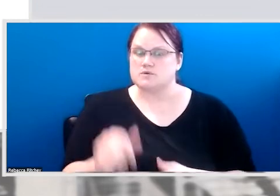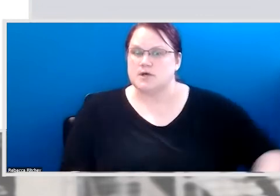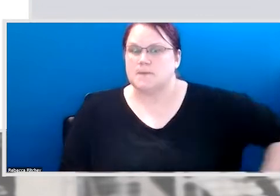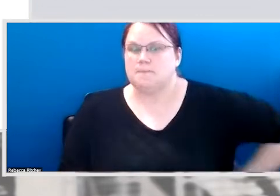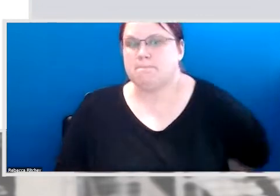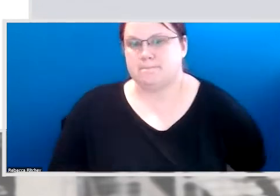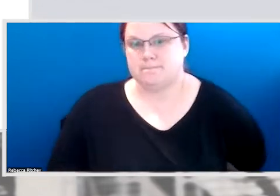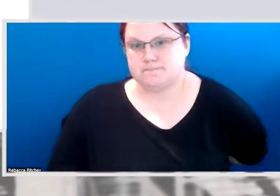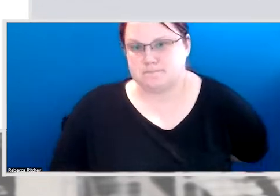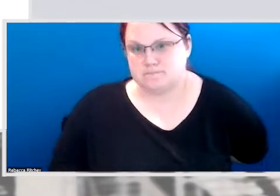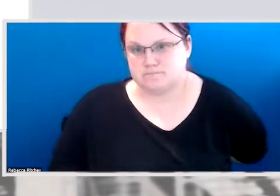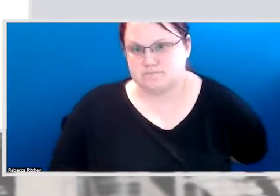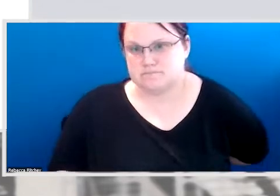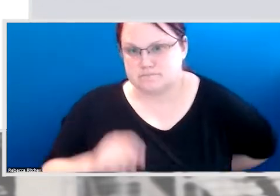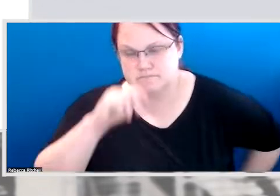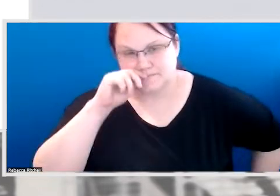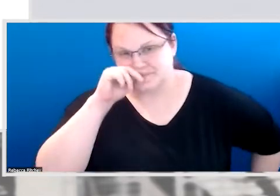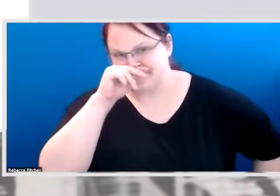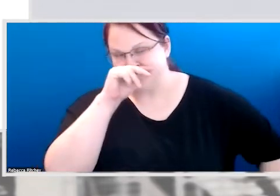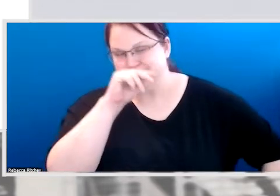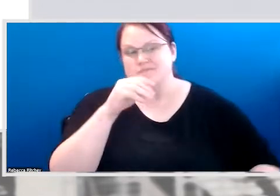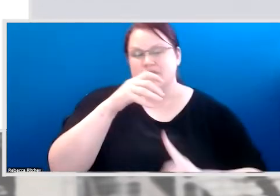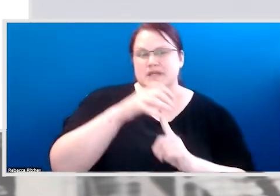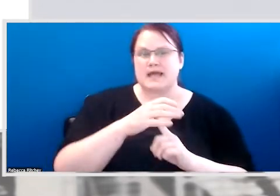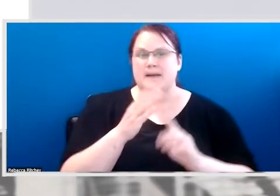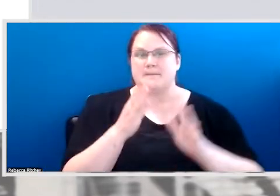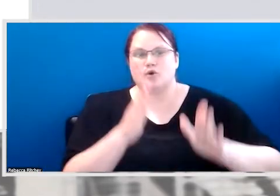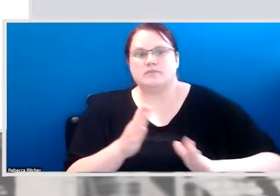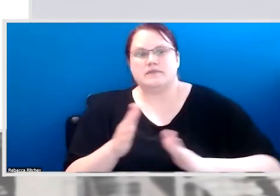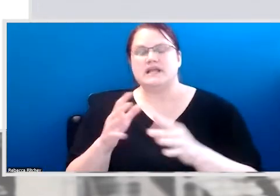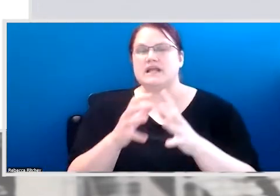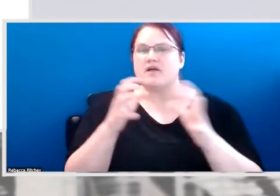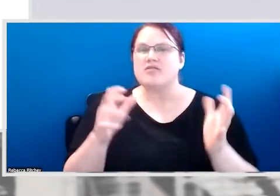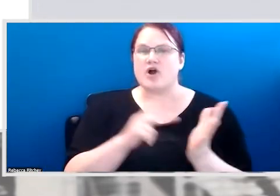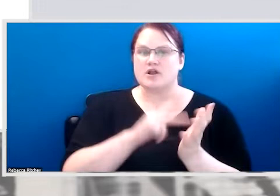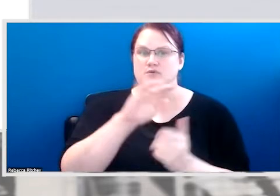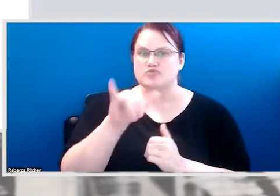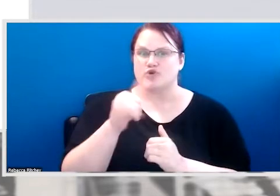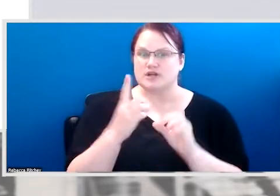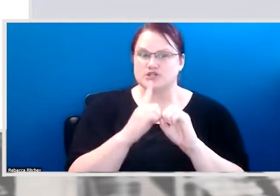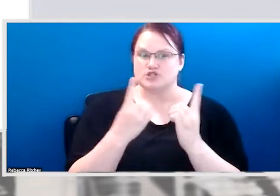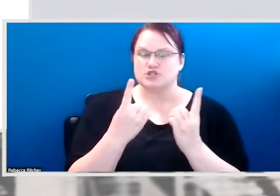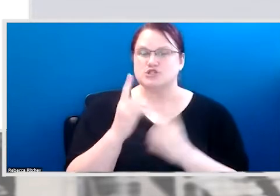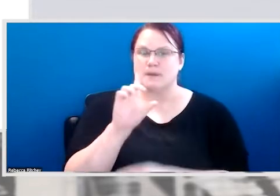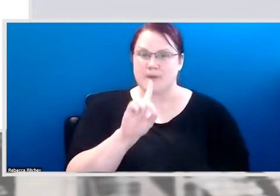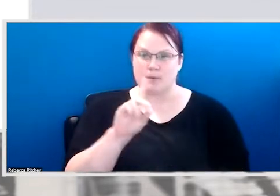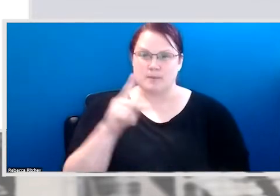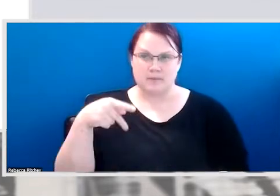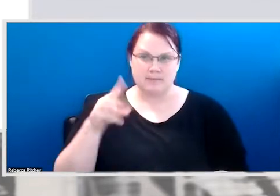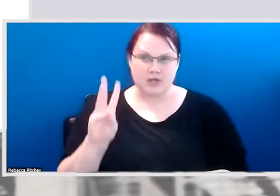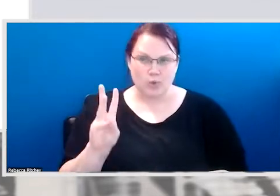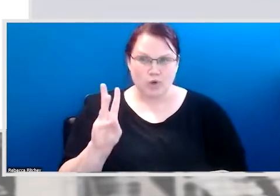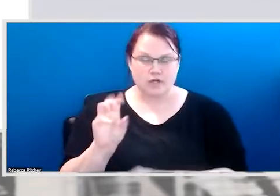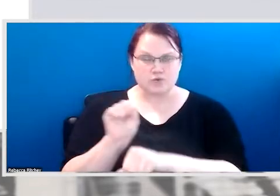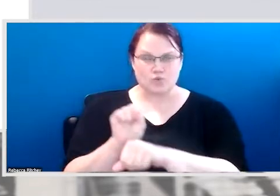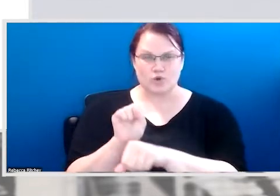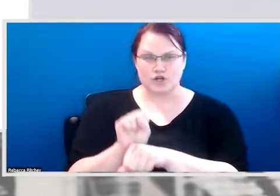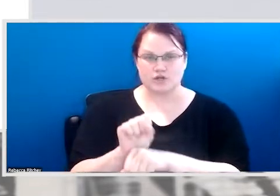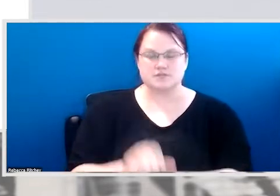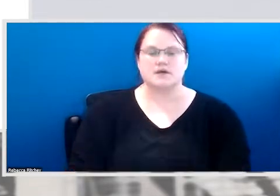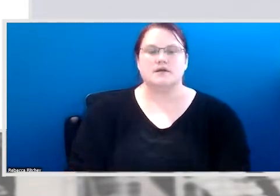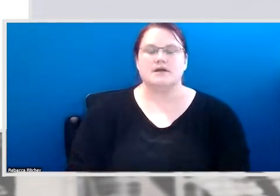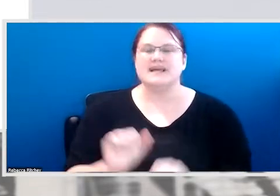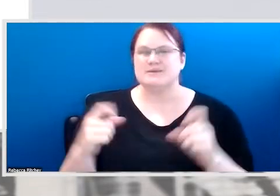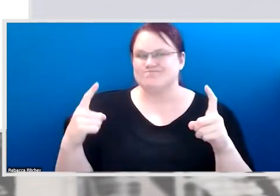comes to capital planning, a lot of the projects, especially the ones that the Department of Public Works works on, can be